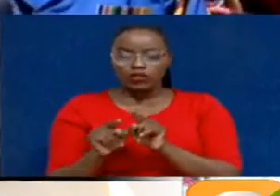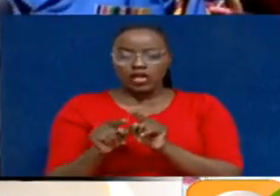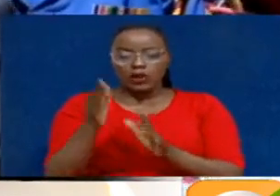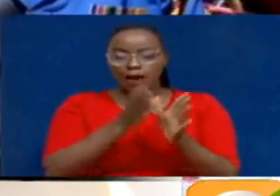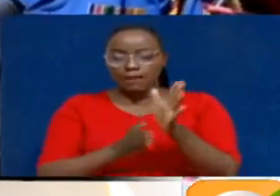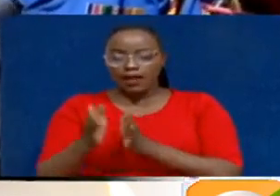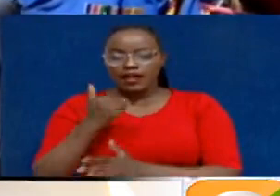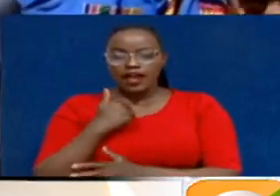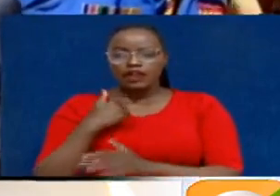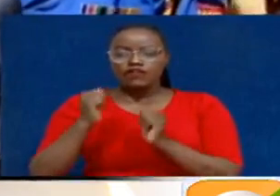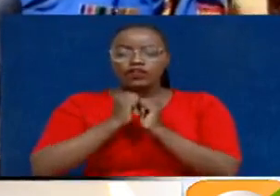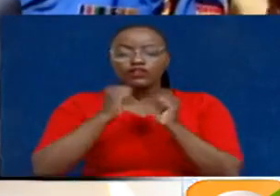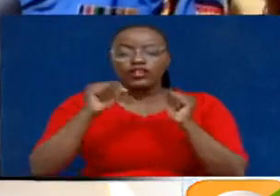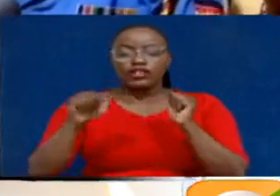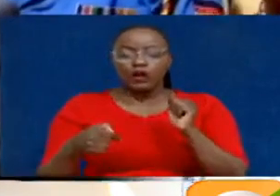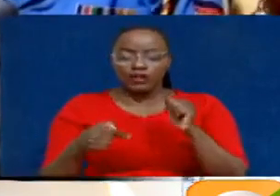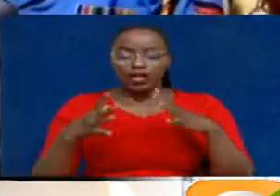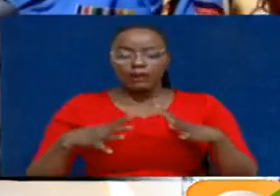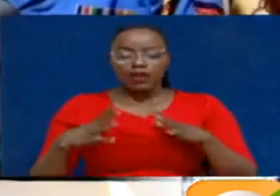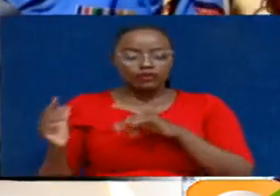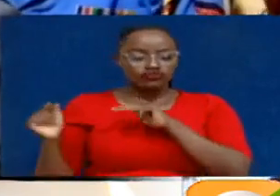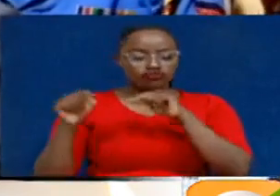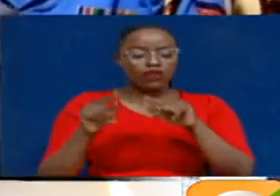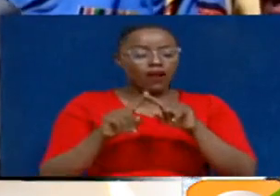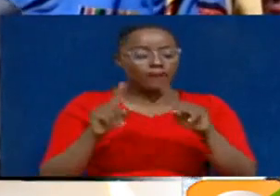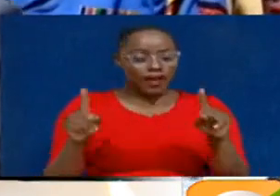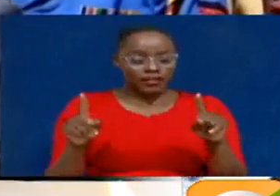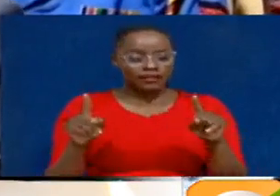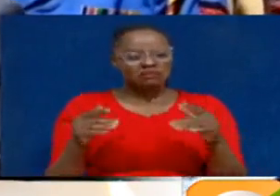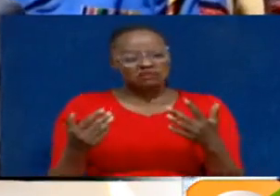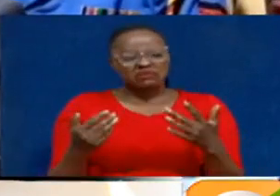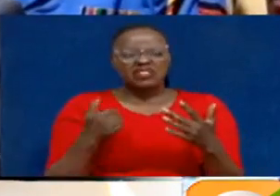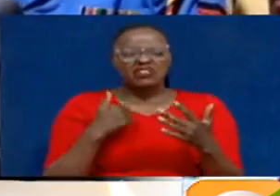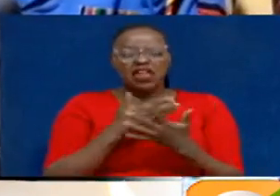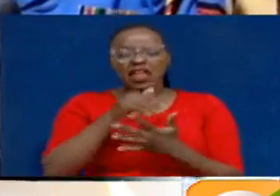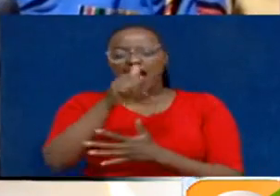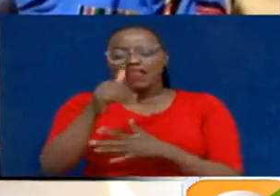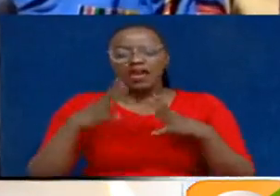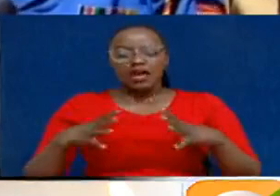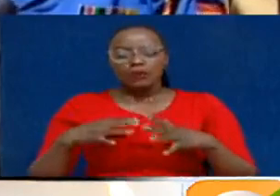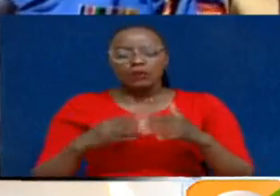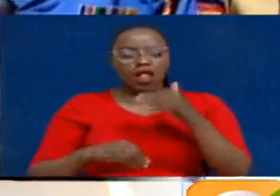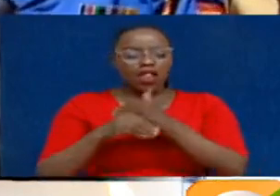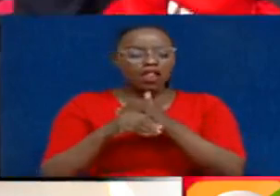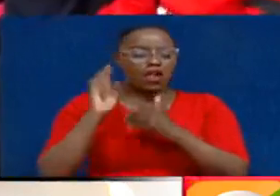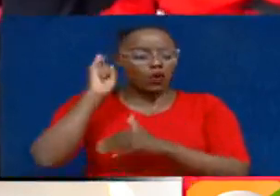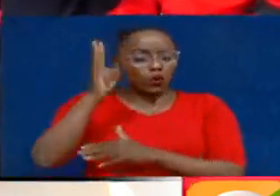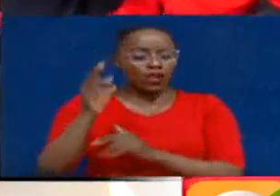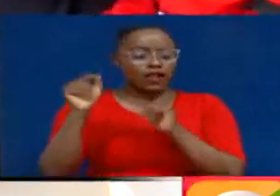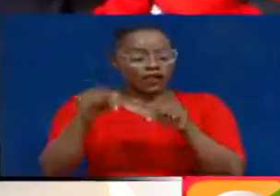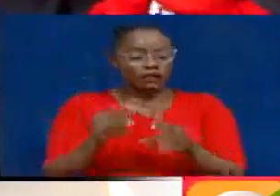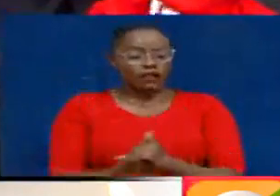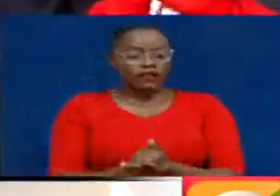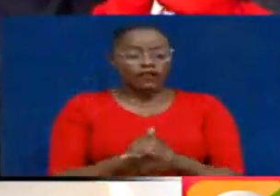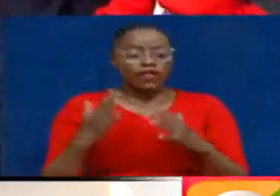making arrangements for 15,000 mourners, however, with the provision for any extra mourners that will come.